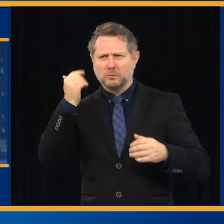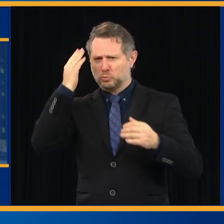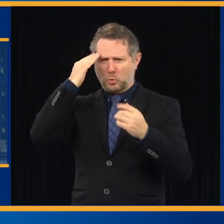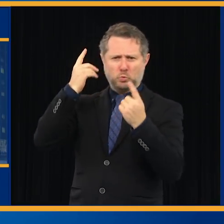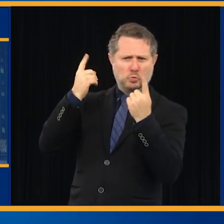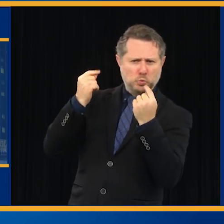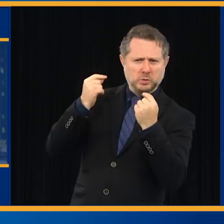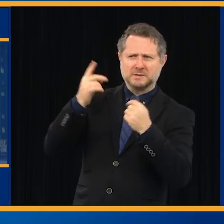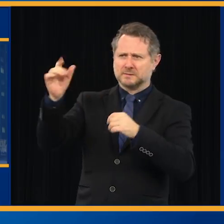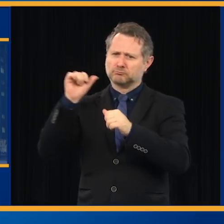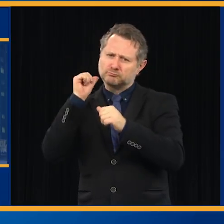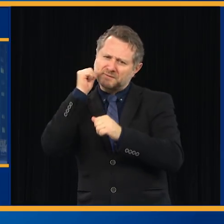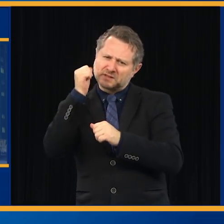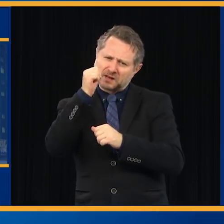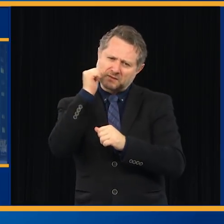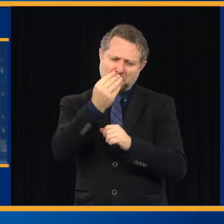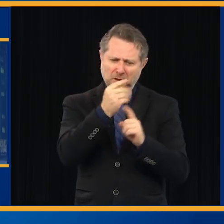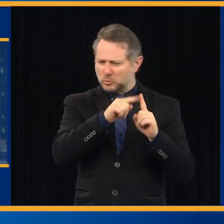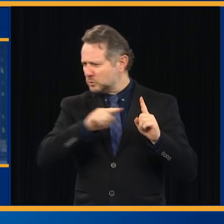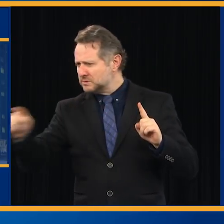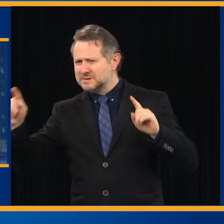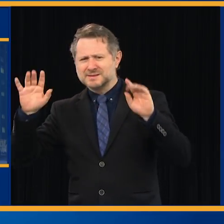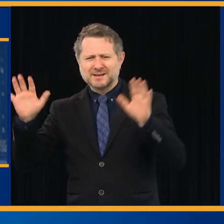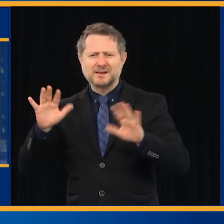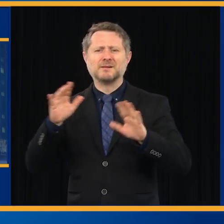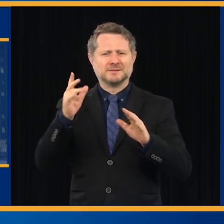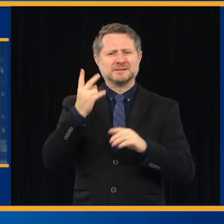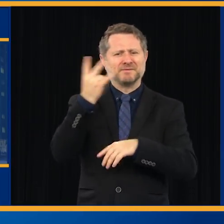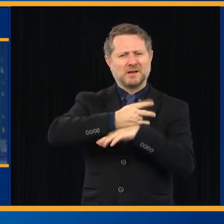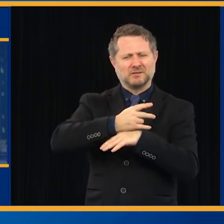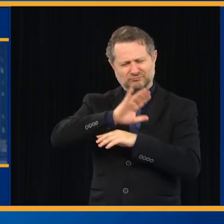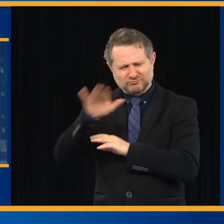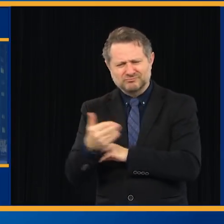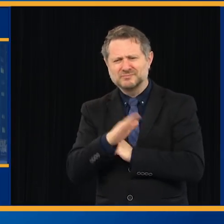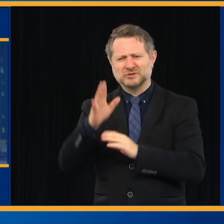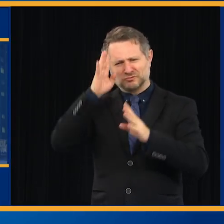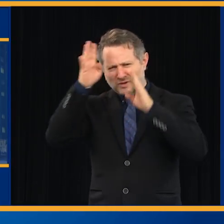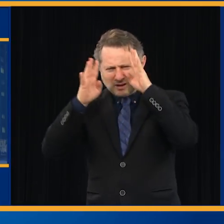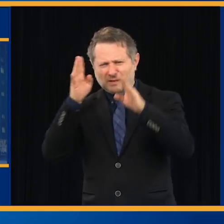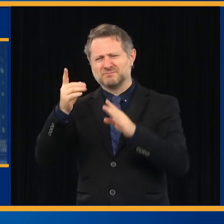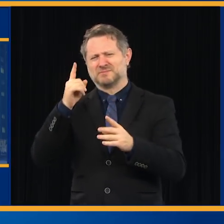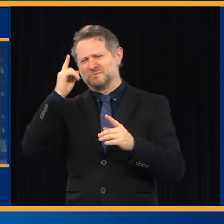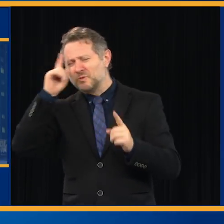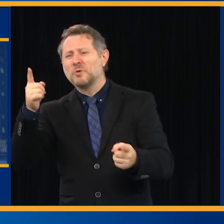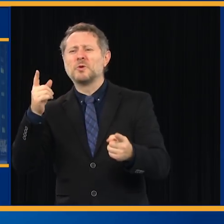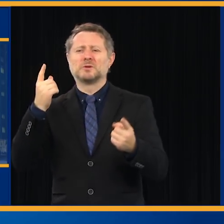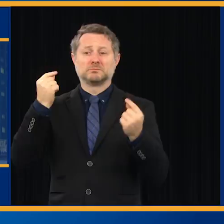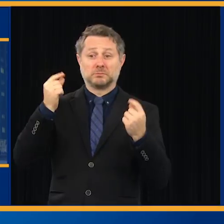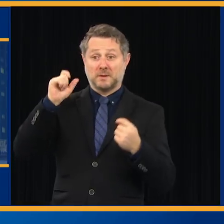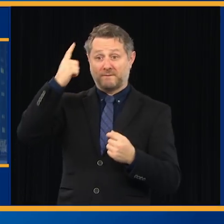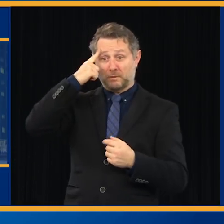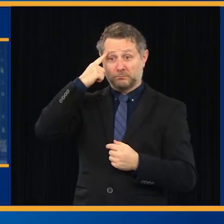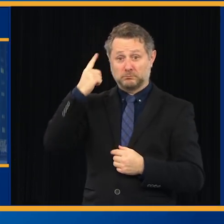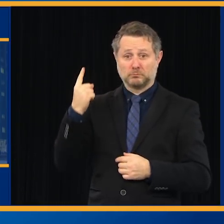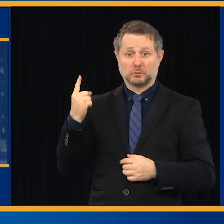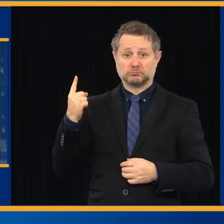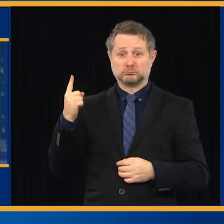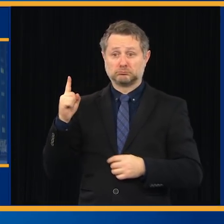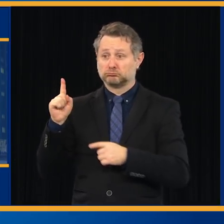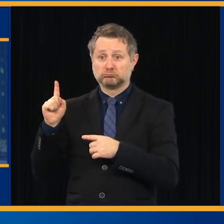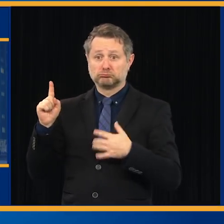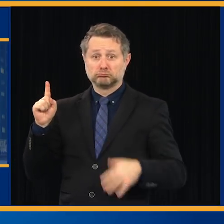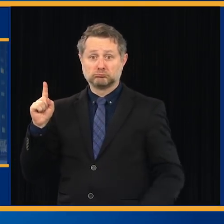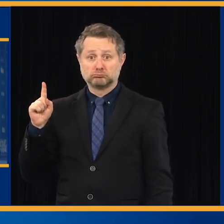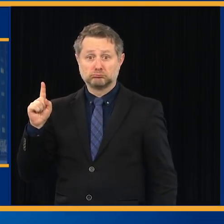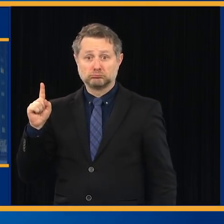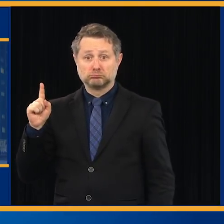week, 24 hours a day. We're doing a lot of good work, a lot of creative work. But this is not just about government. It's too easy to point fingers. Well, this